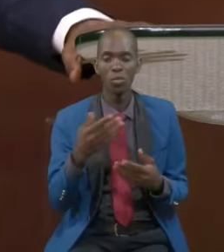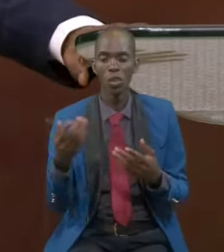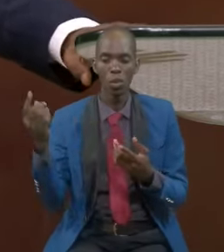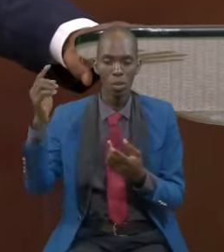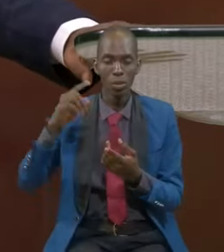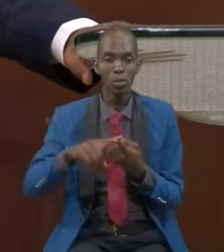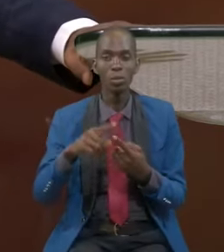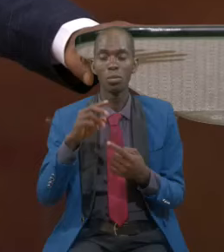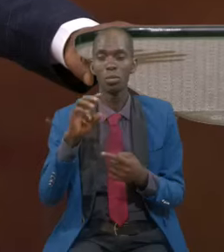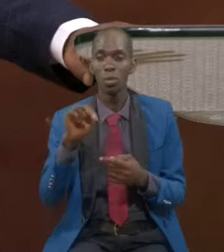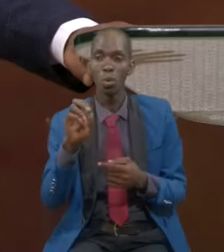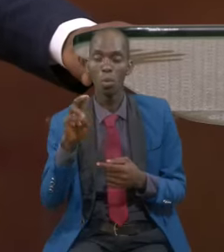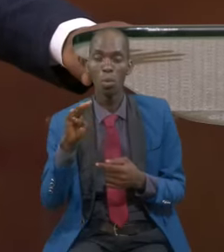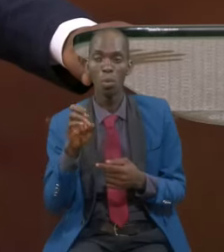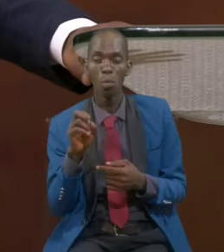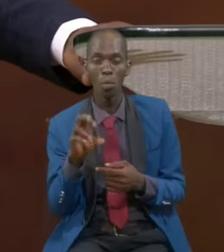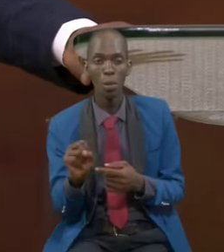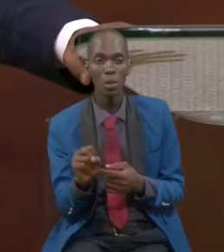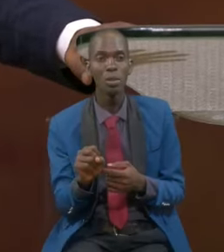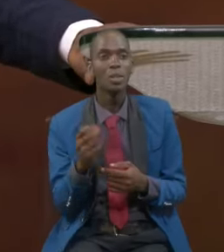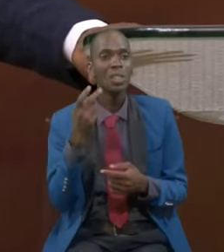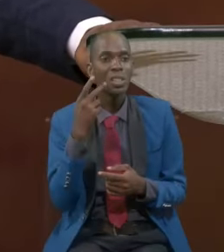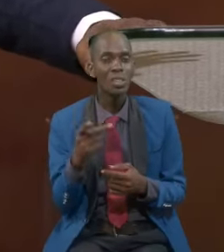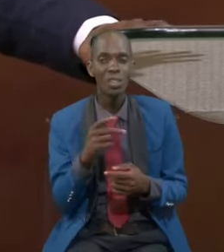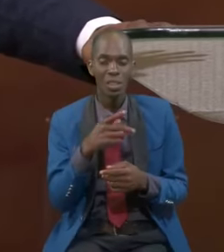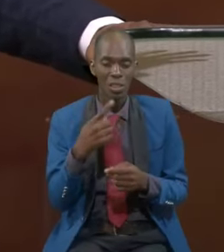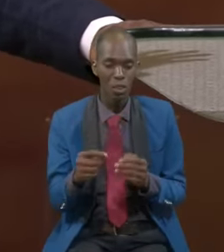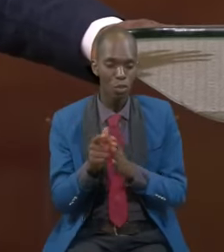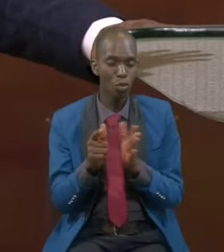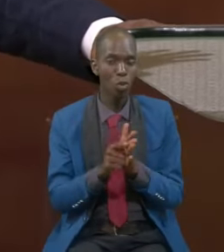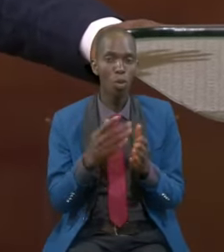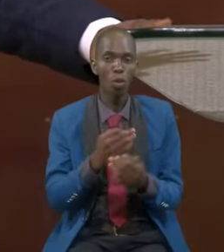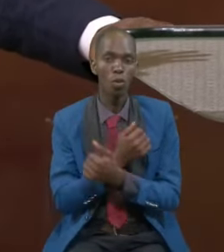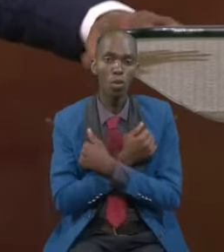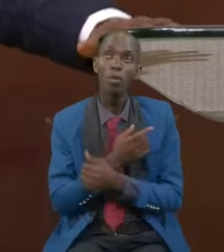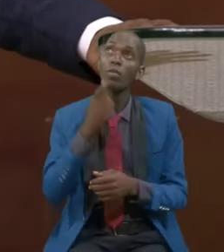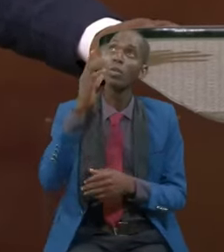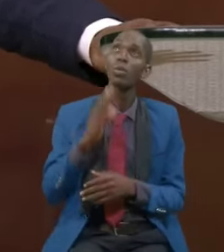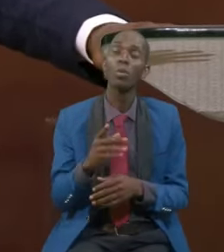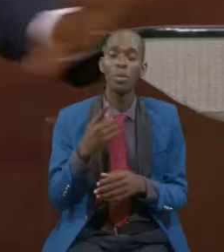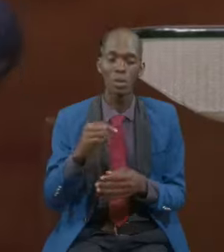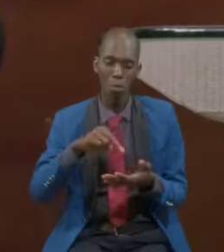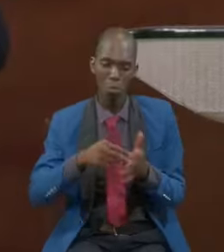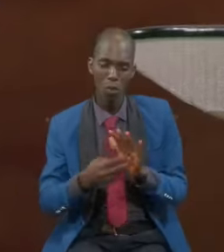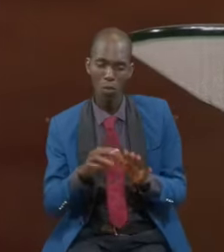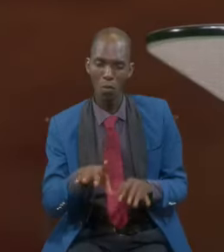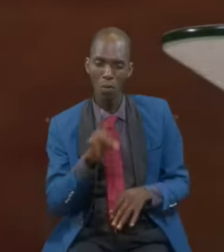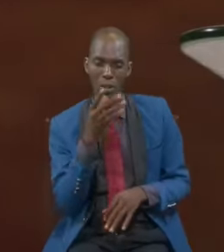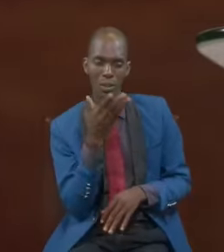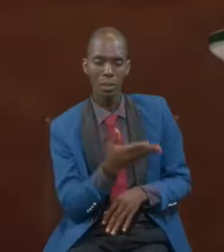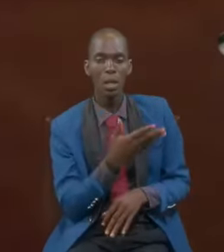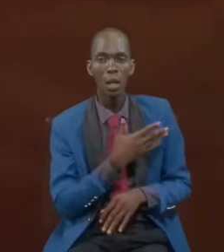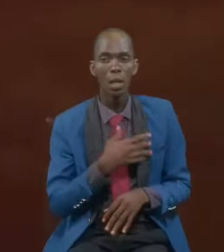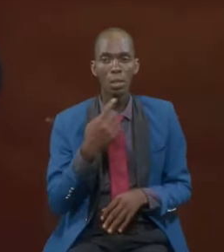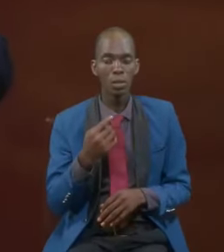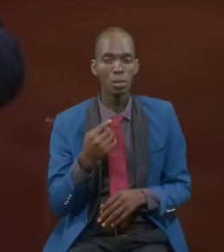law, on this, loving God is the interpretation of whatever you find there. And then the